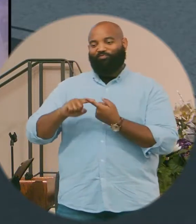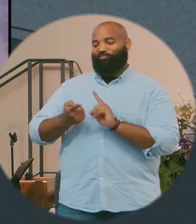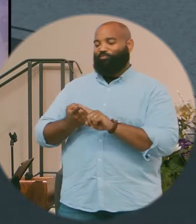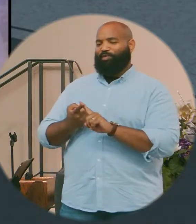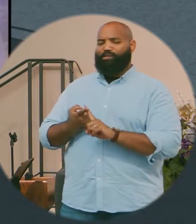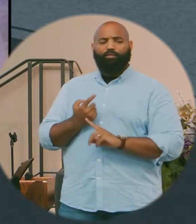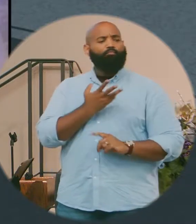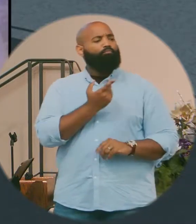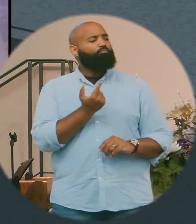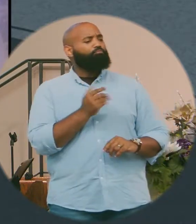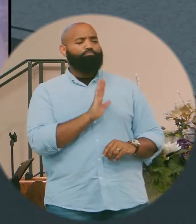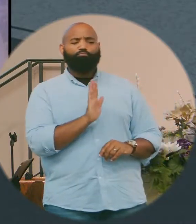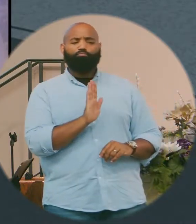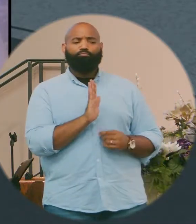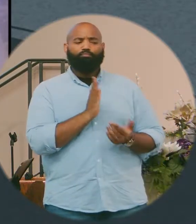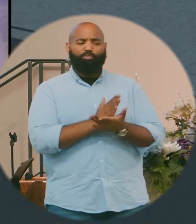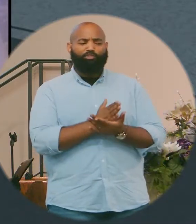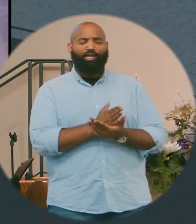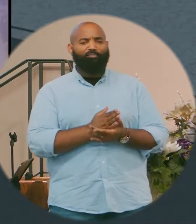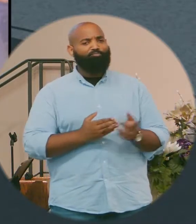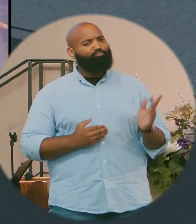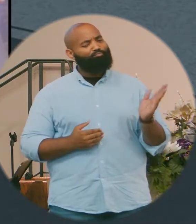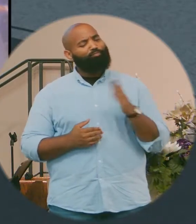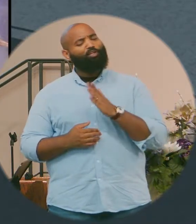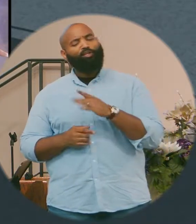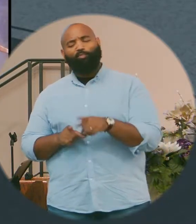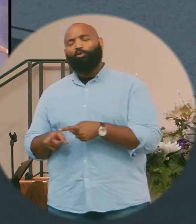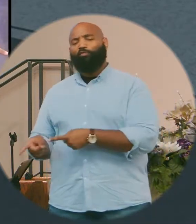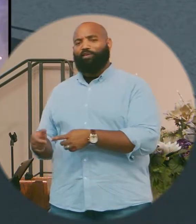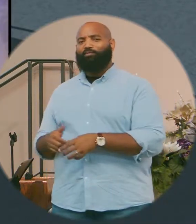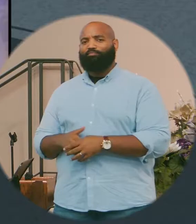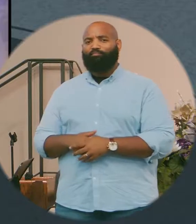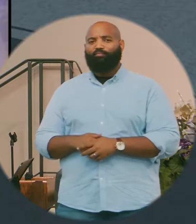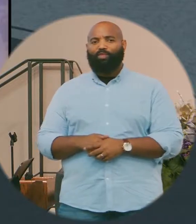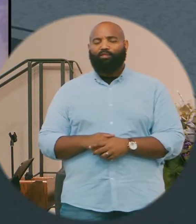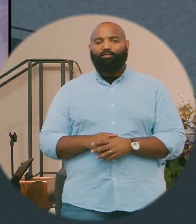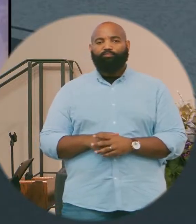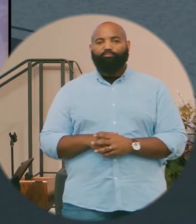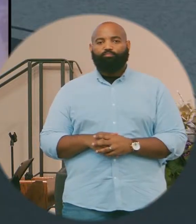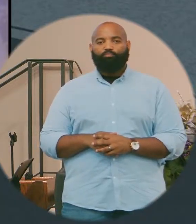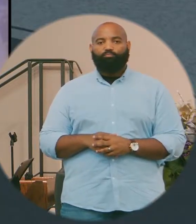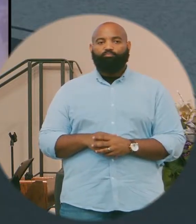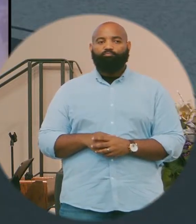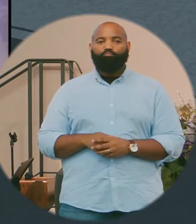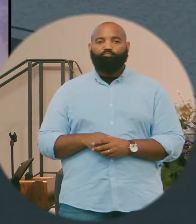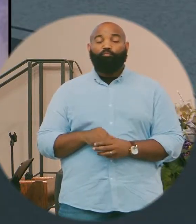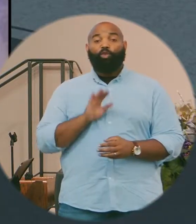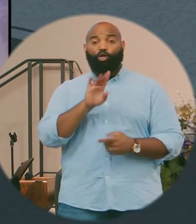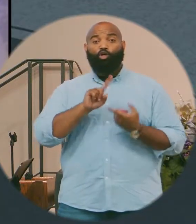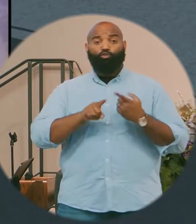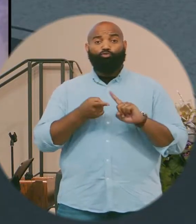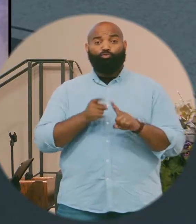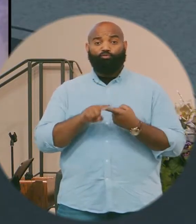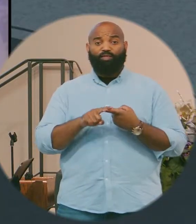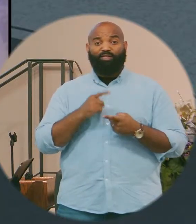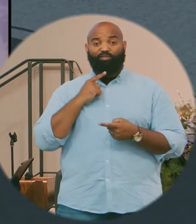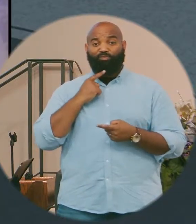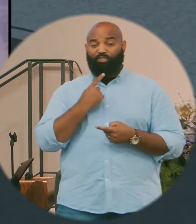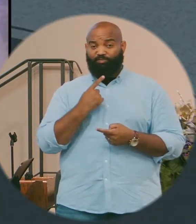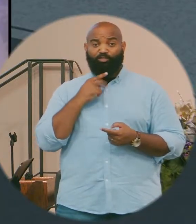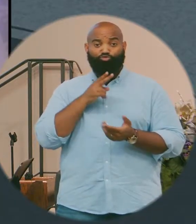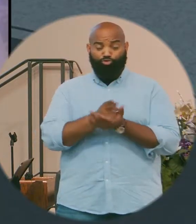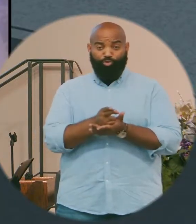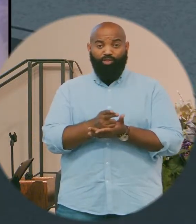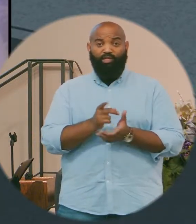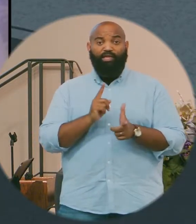your circle that can give you accountability. It's up to you to receive those safeguards. The